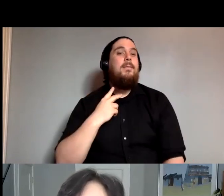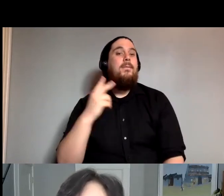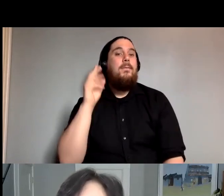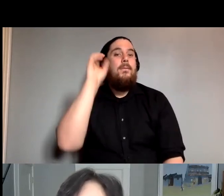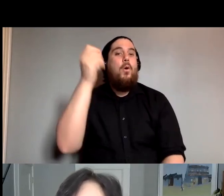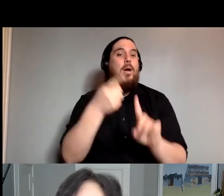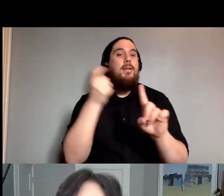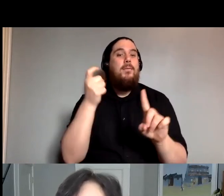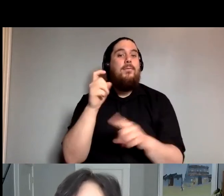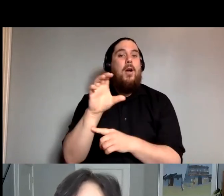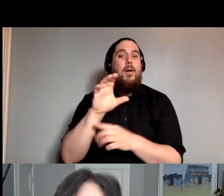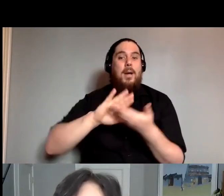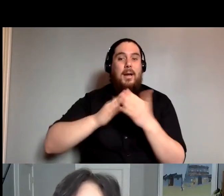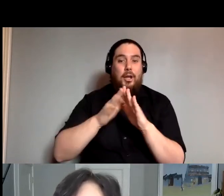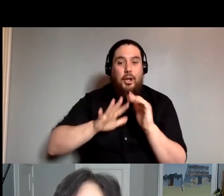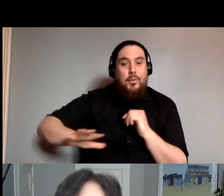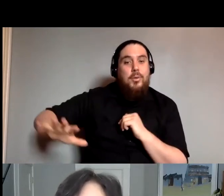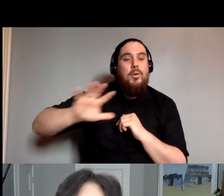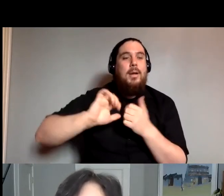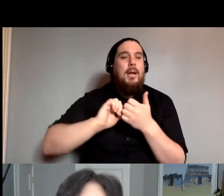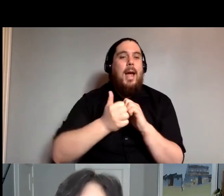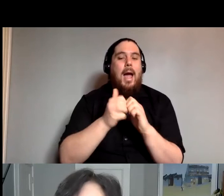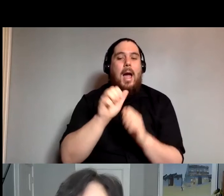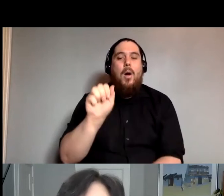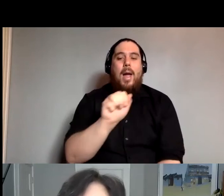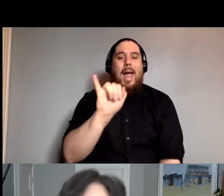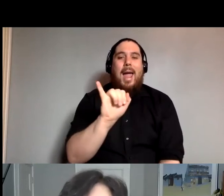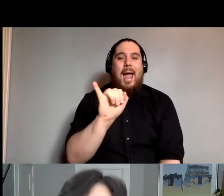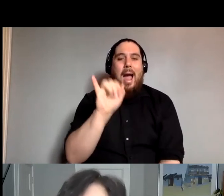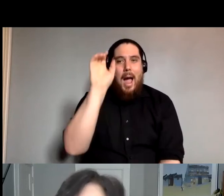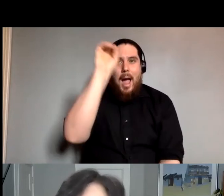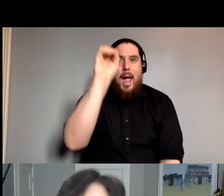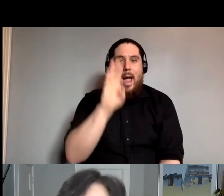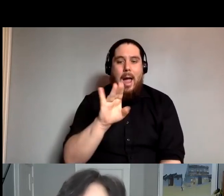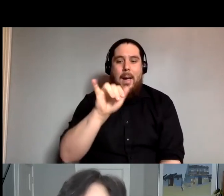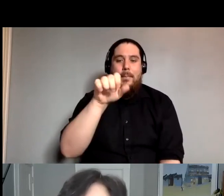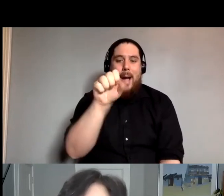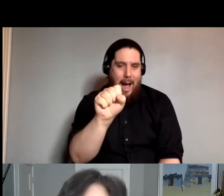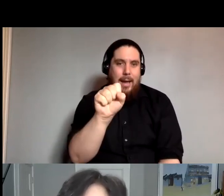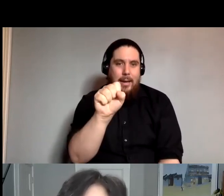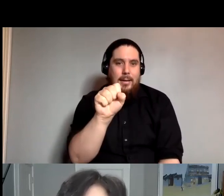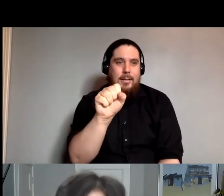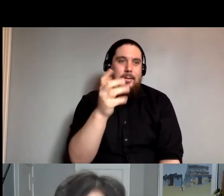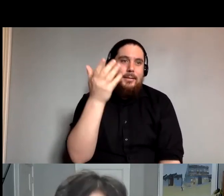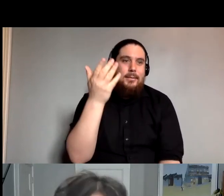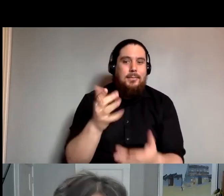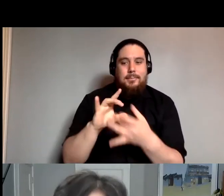how AI, bias against, actually any underrepresented